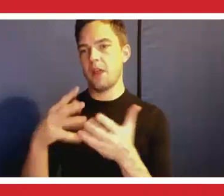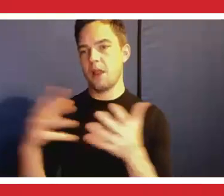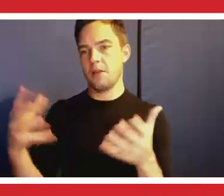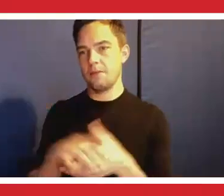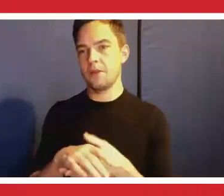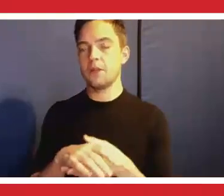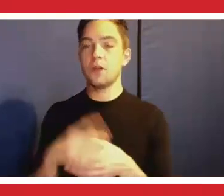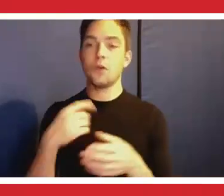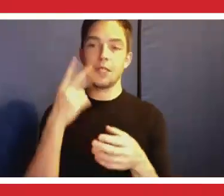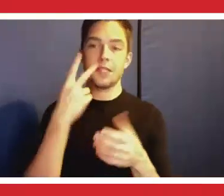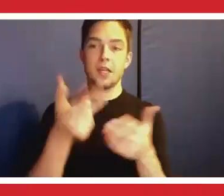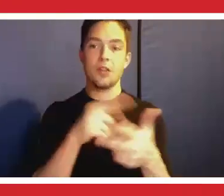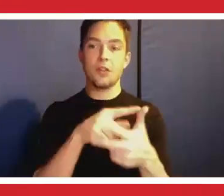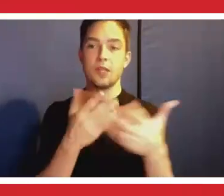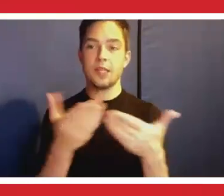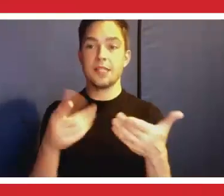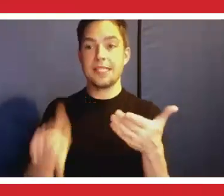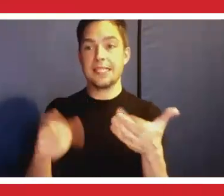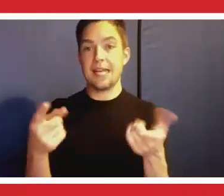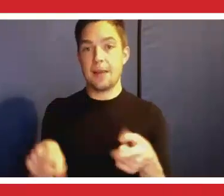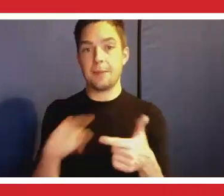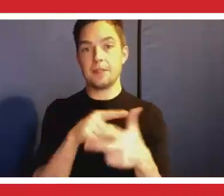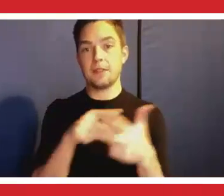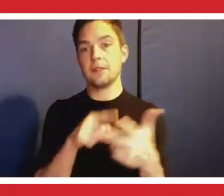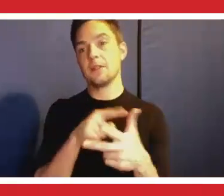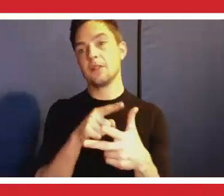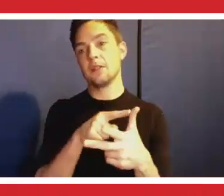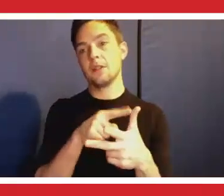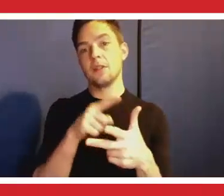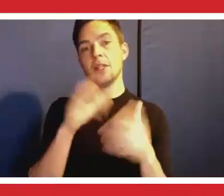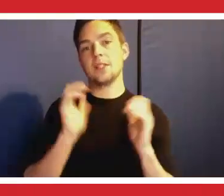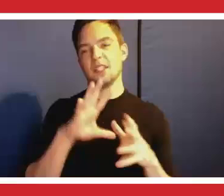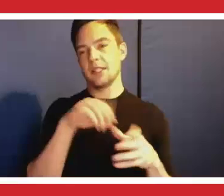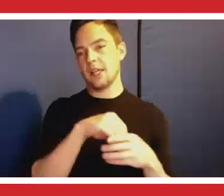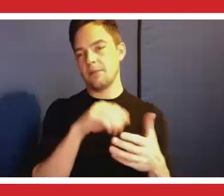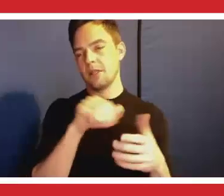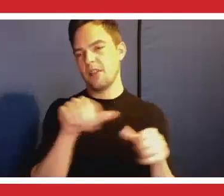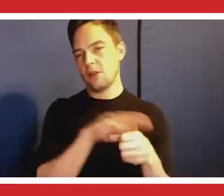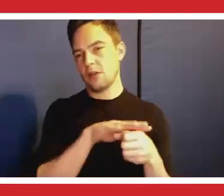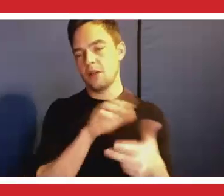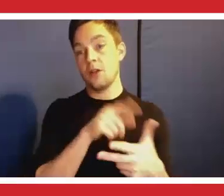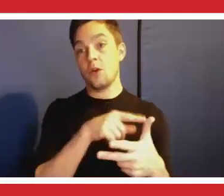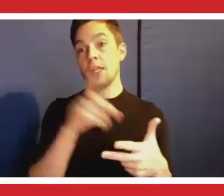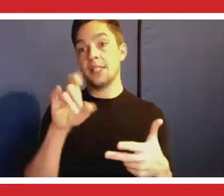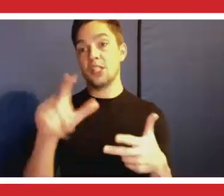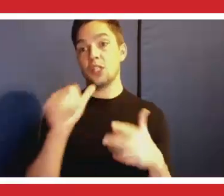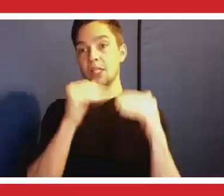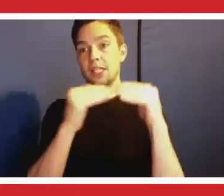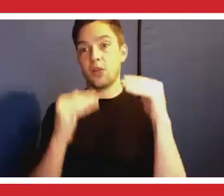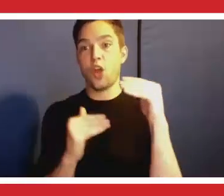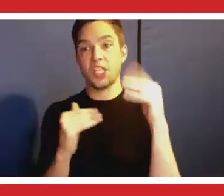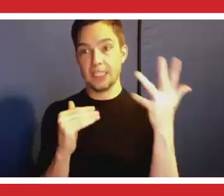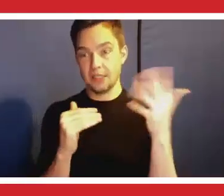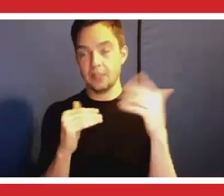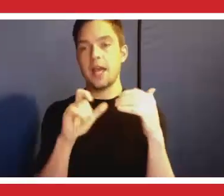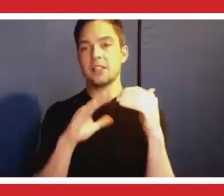We see three things that needs to happen there with citizens' engagement. One is that digital inequality has to be seen through